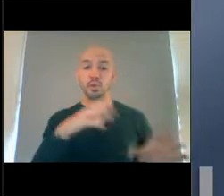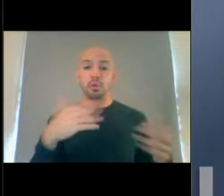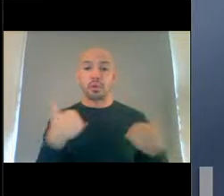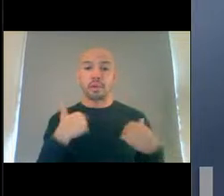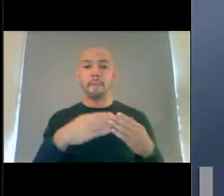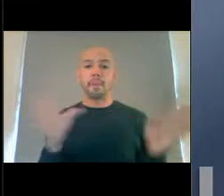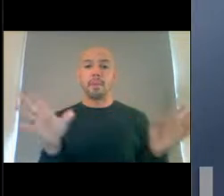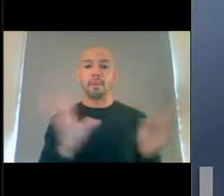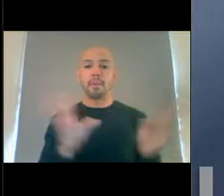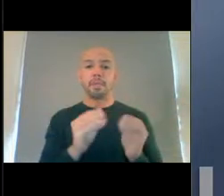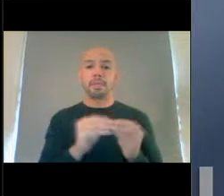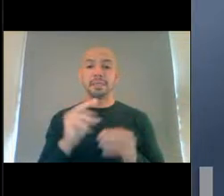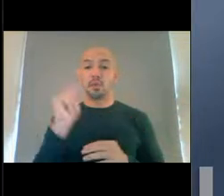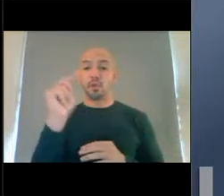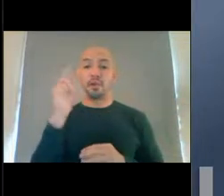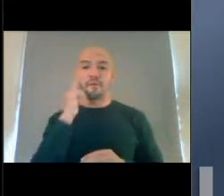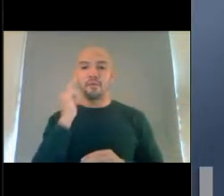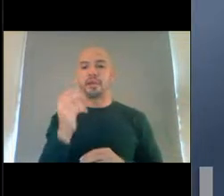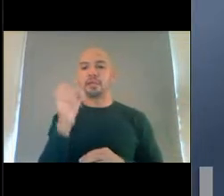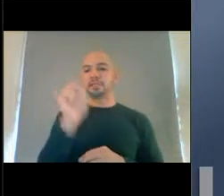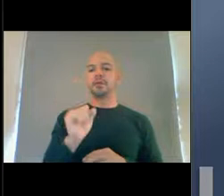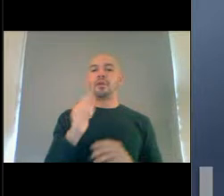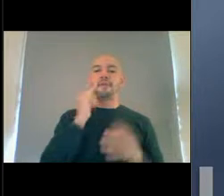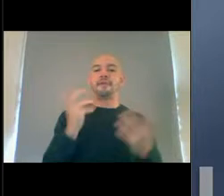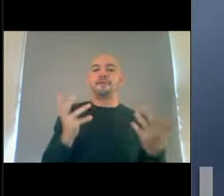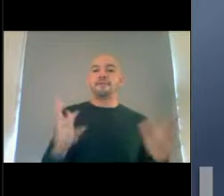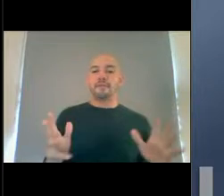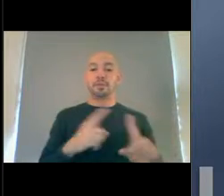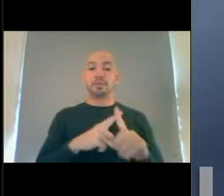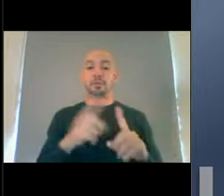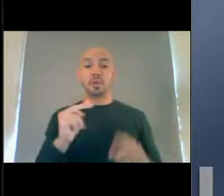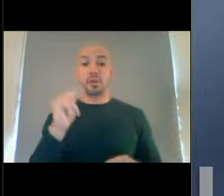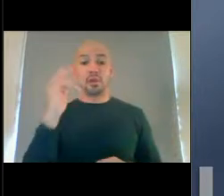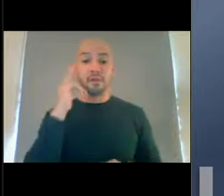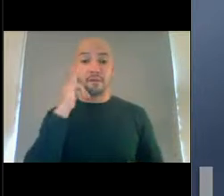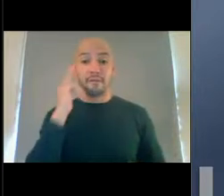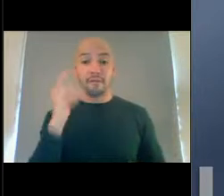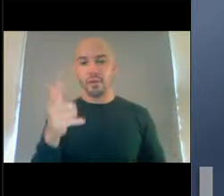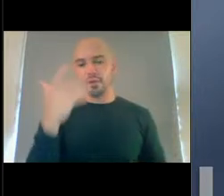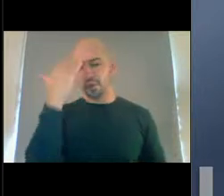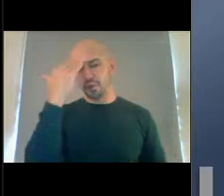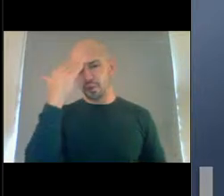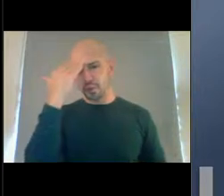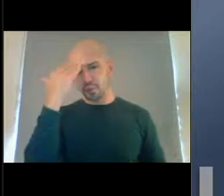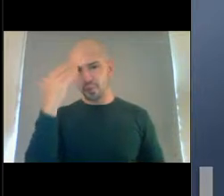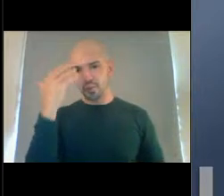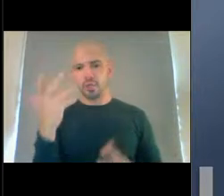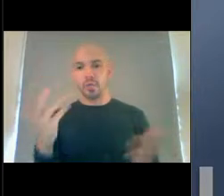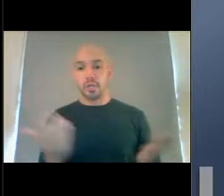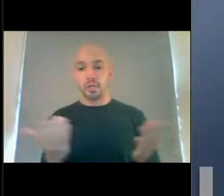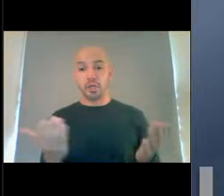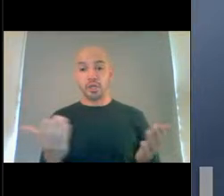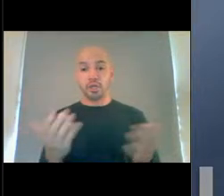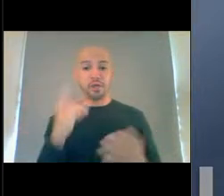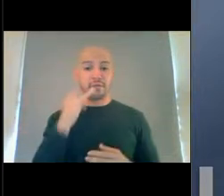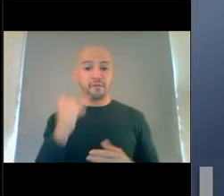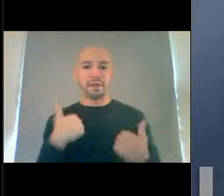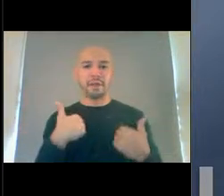as we've heard numerous times today californians are no strangers to congestion especially as our state is home to some of the country's most